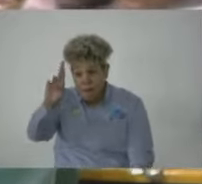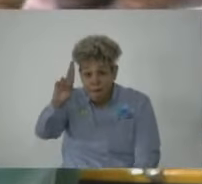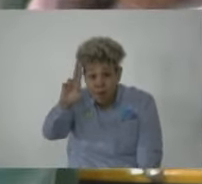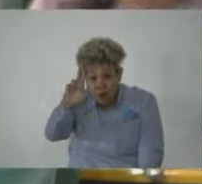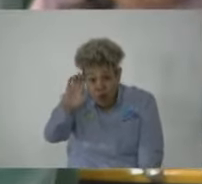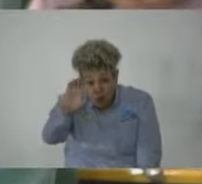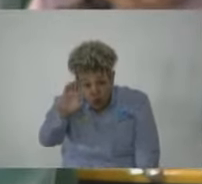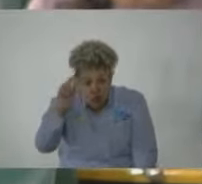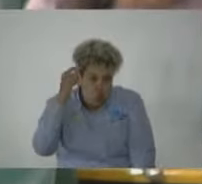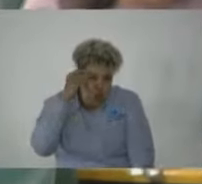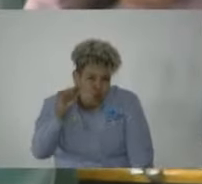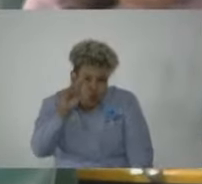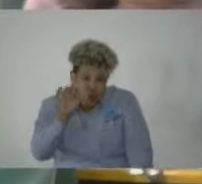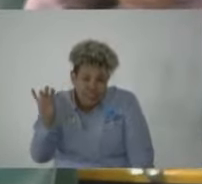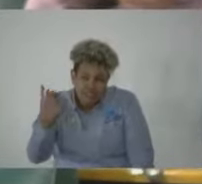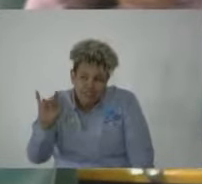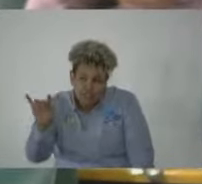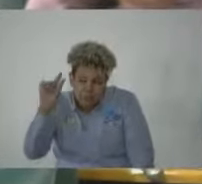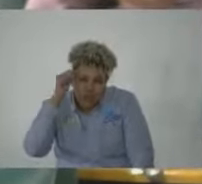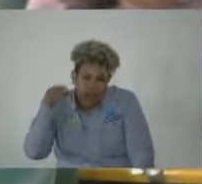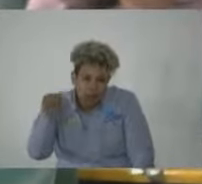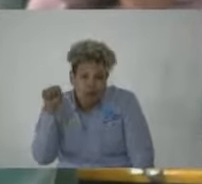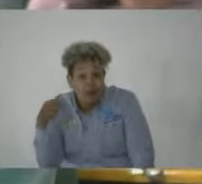the government, which lost